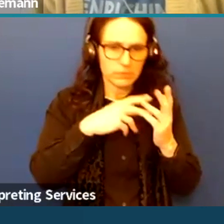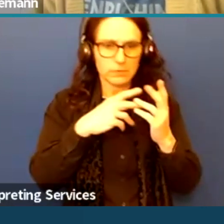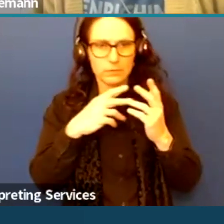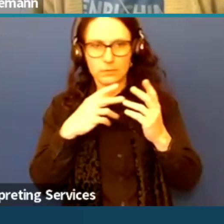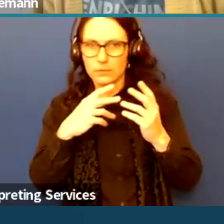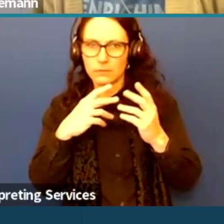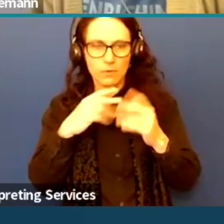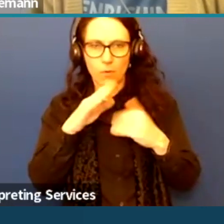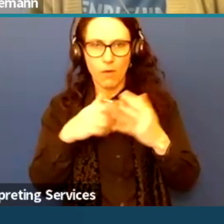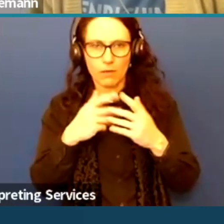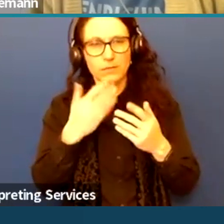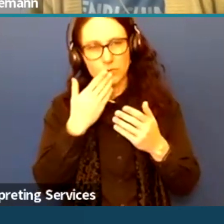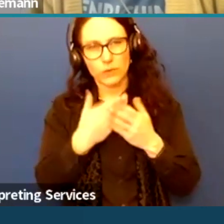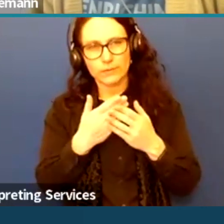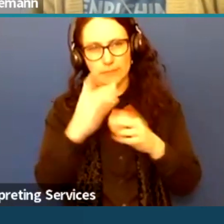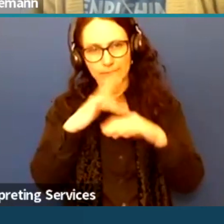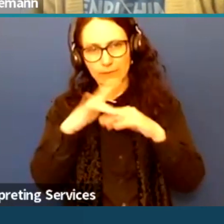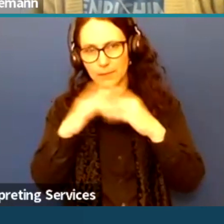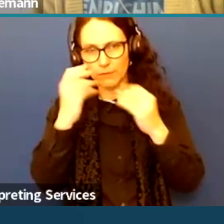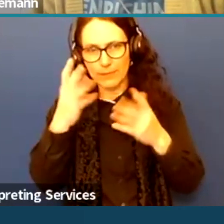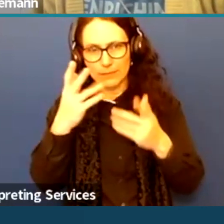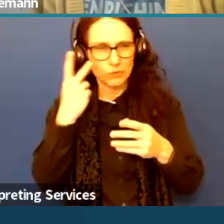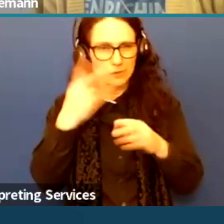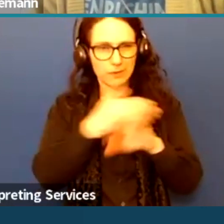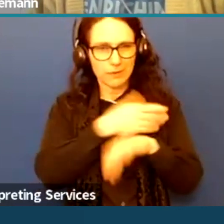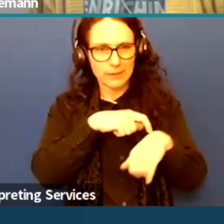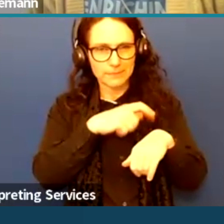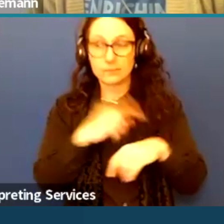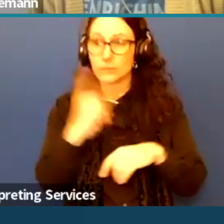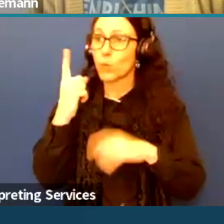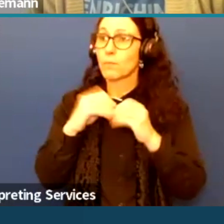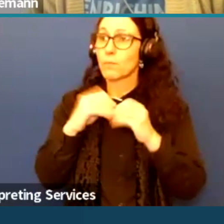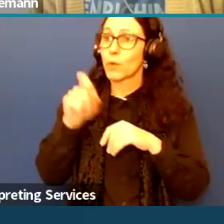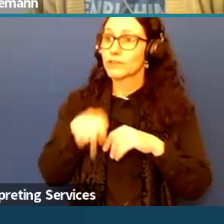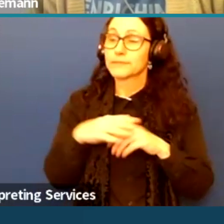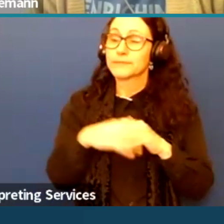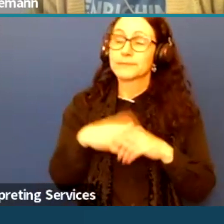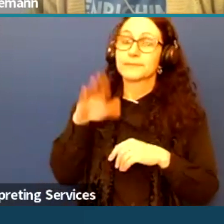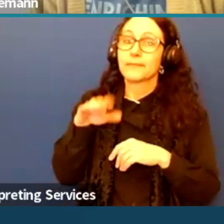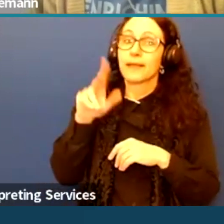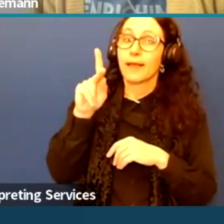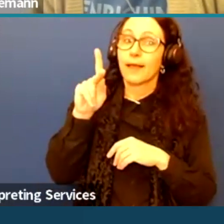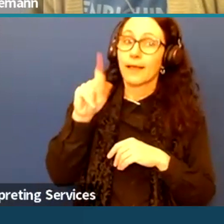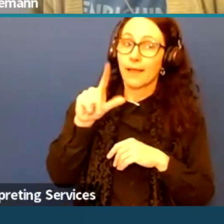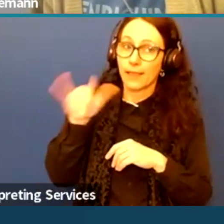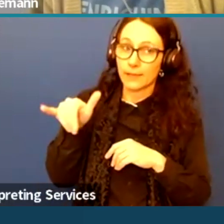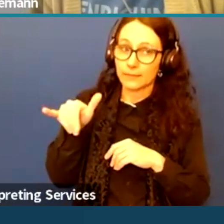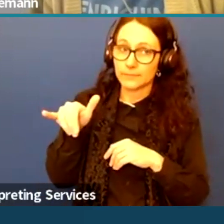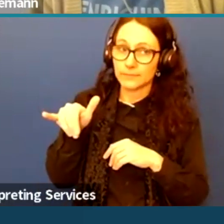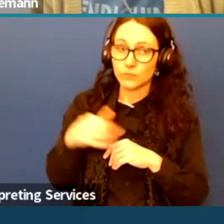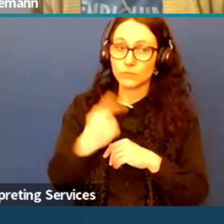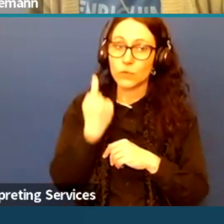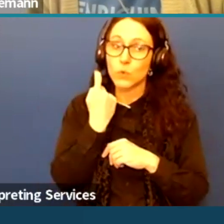I'm going to have time for one more question. And so, Kelley, have there been recent changes to the ADA